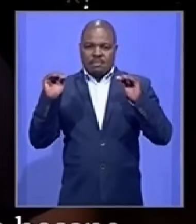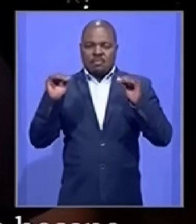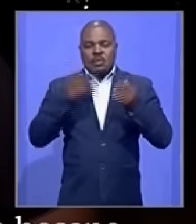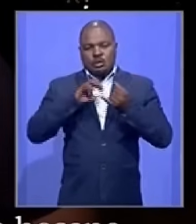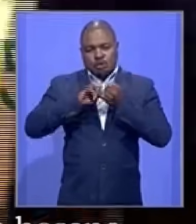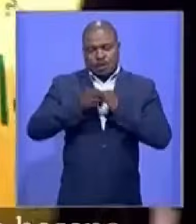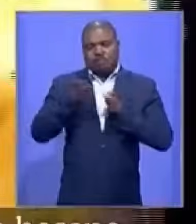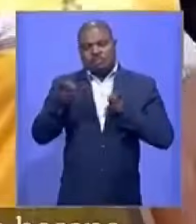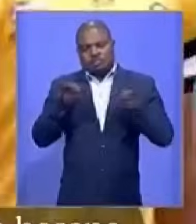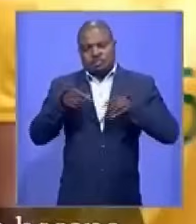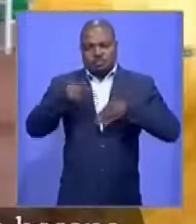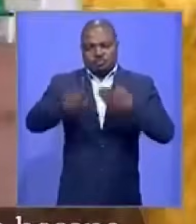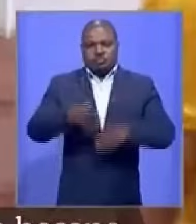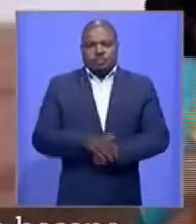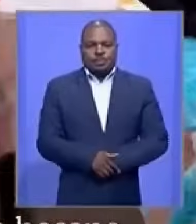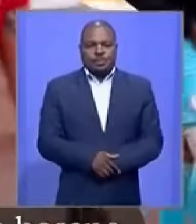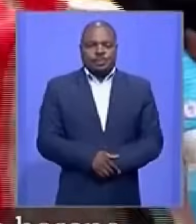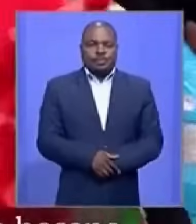and control it.